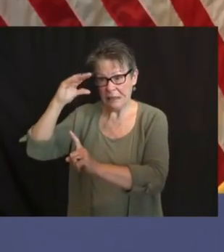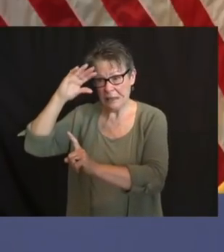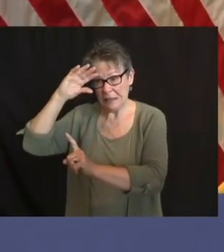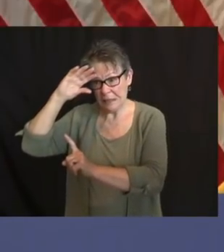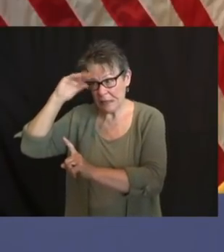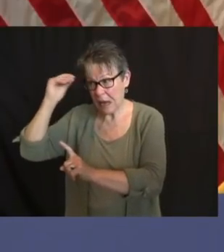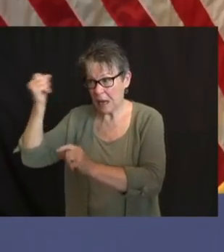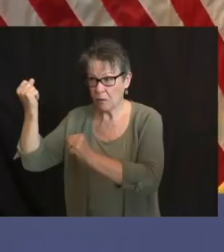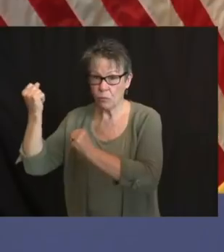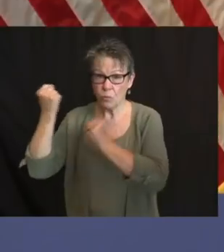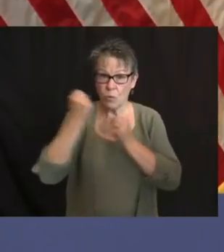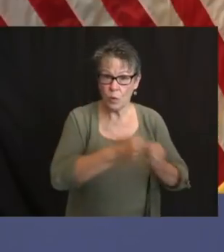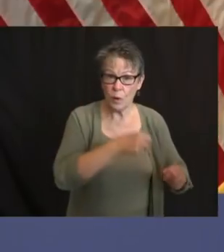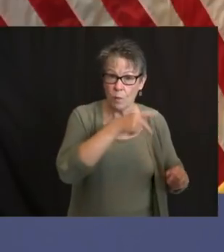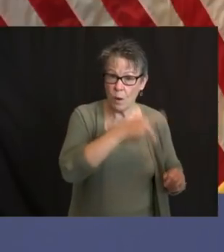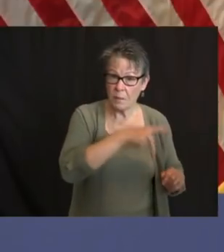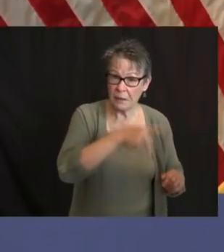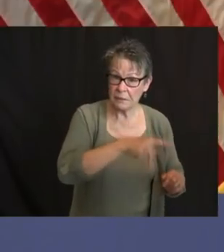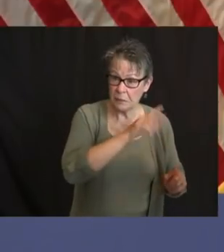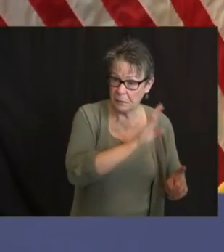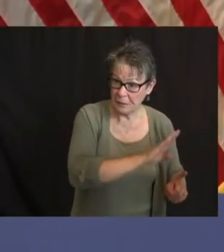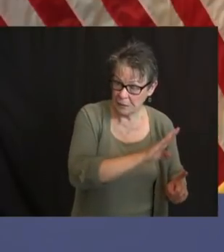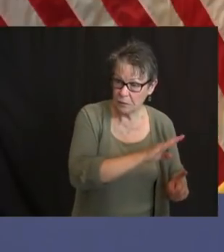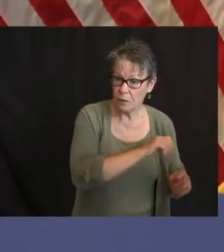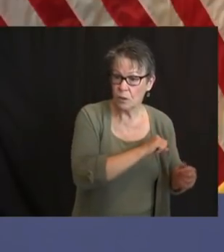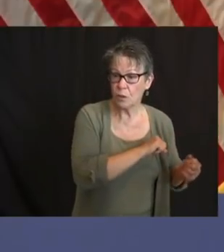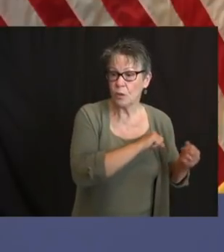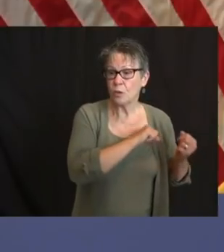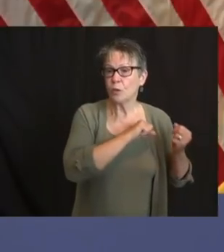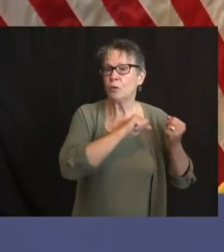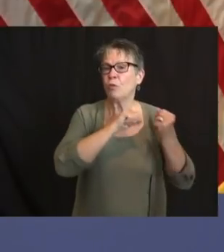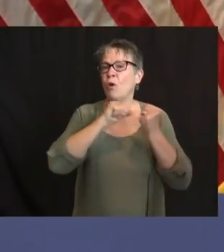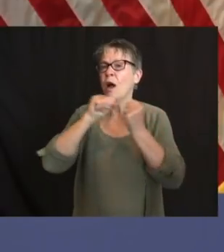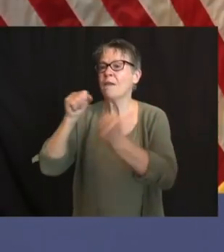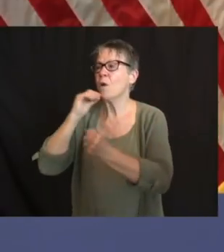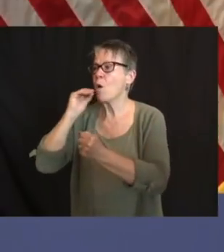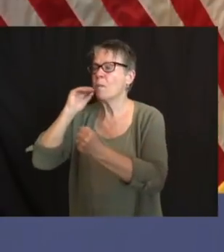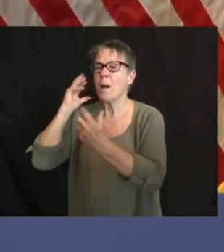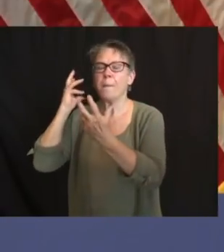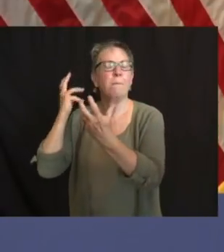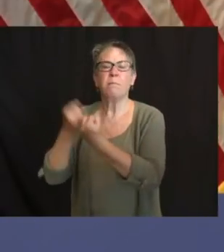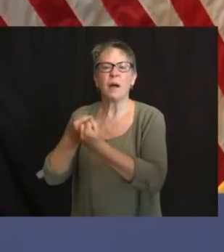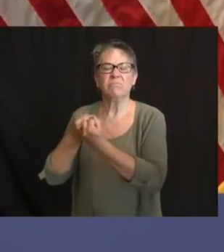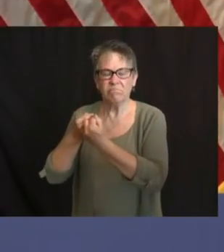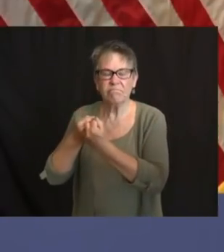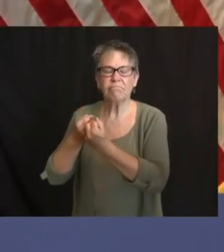and awful loss of life with 2 other guys who were